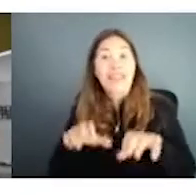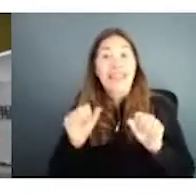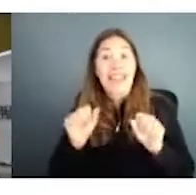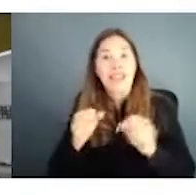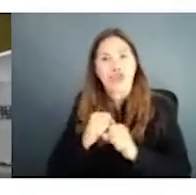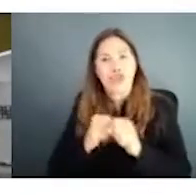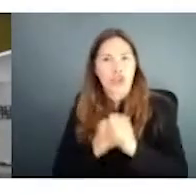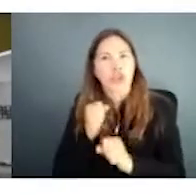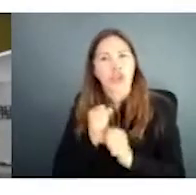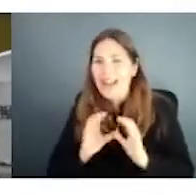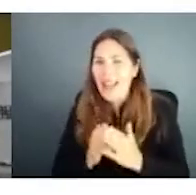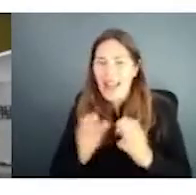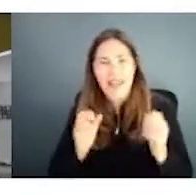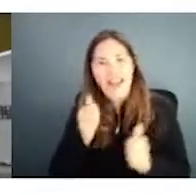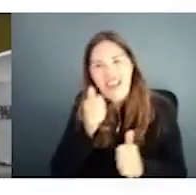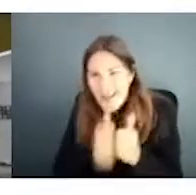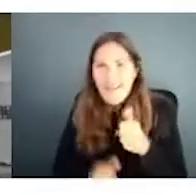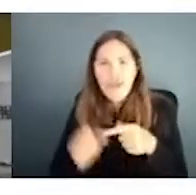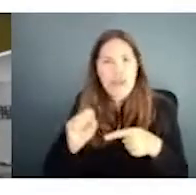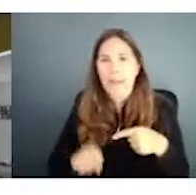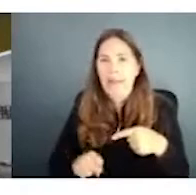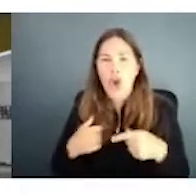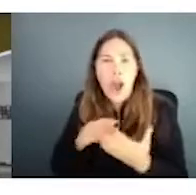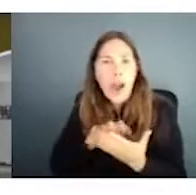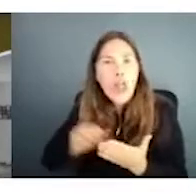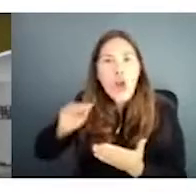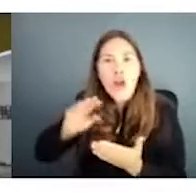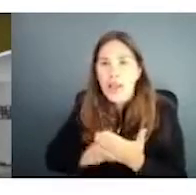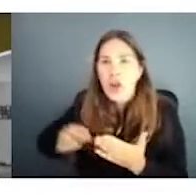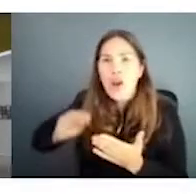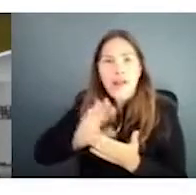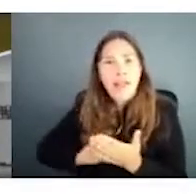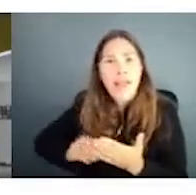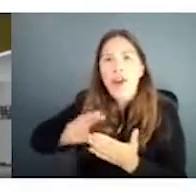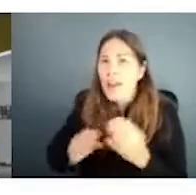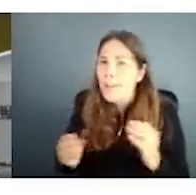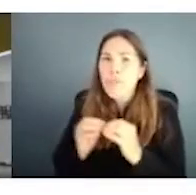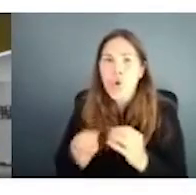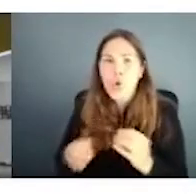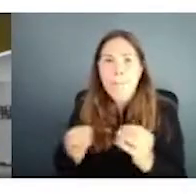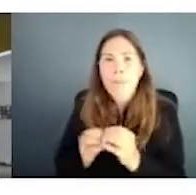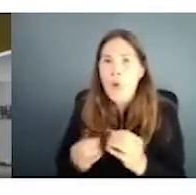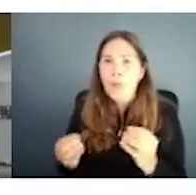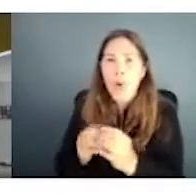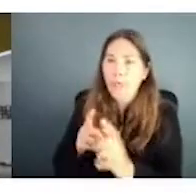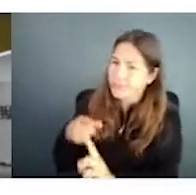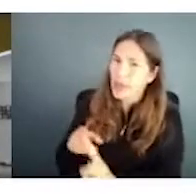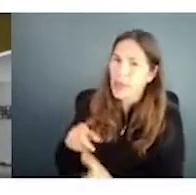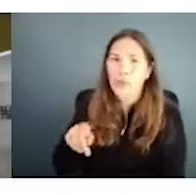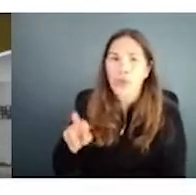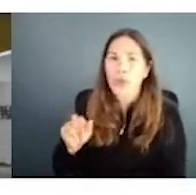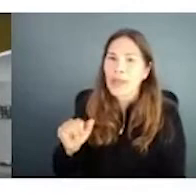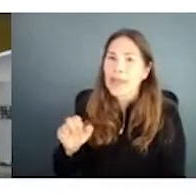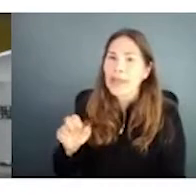classes, every single semester, I'm learning more and more and more, and in particular with Premiere Pro, as opposed